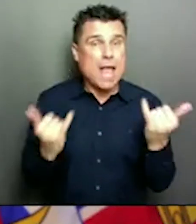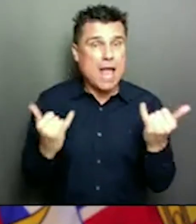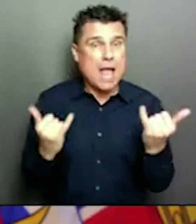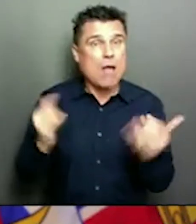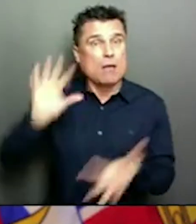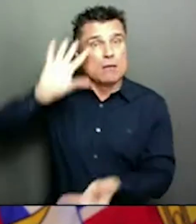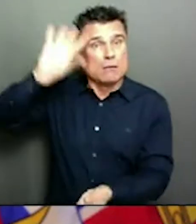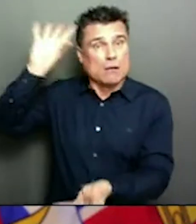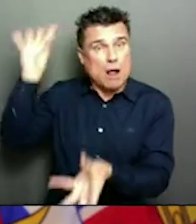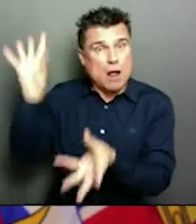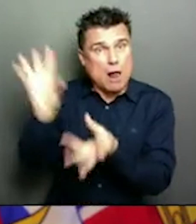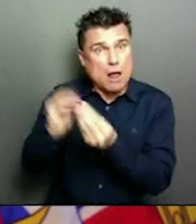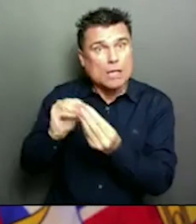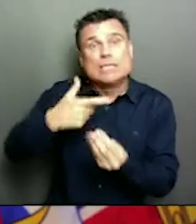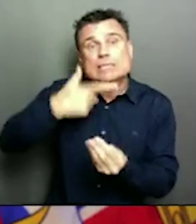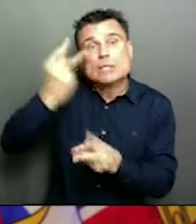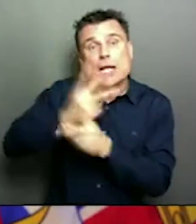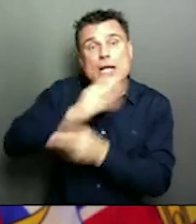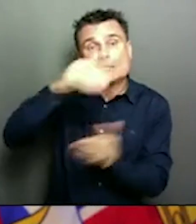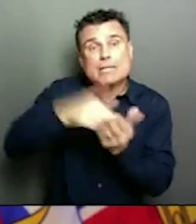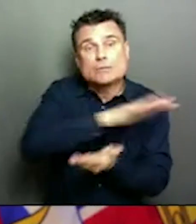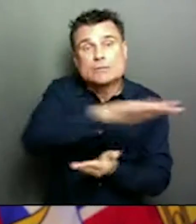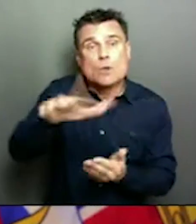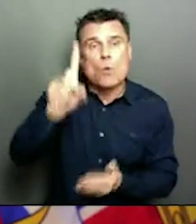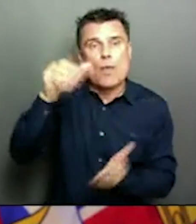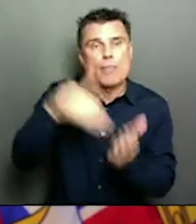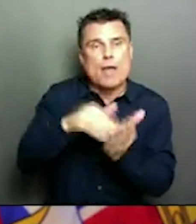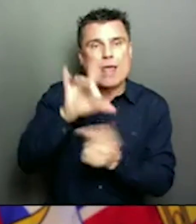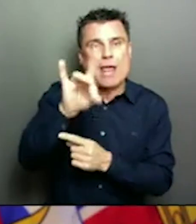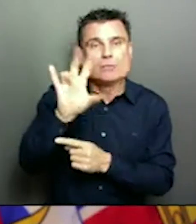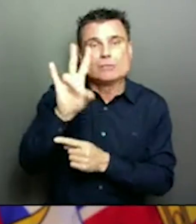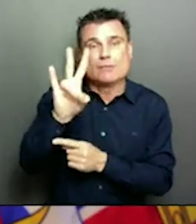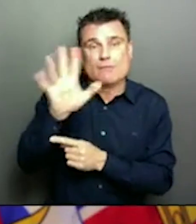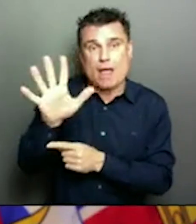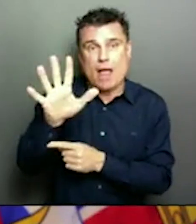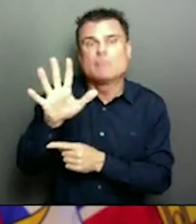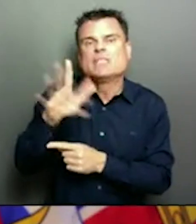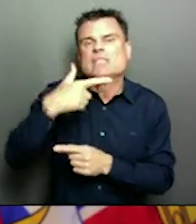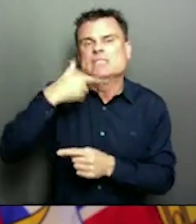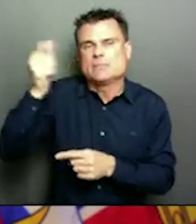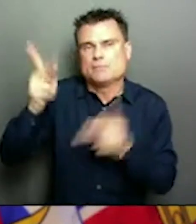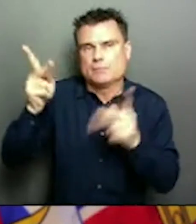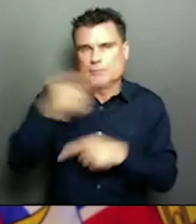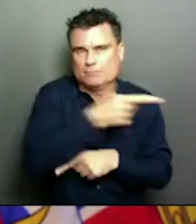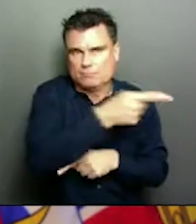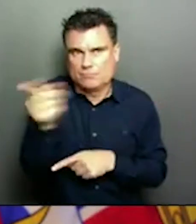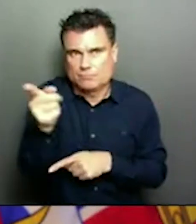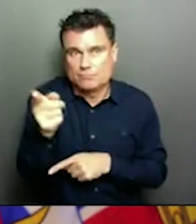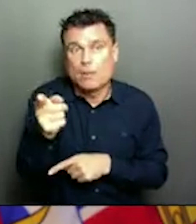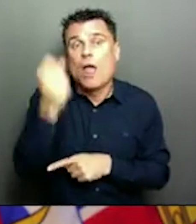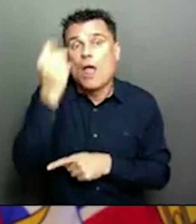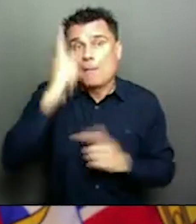94 residents with active cases still, and 671 staff.